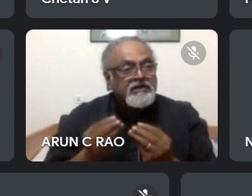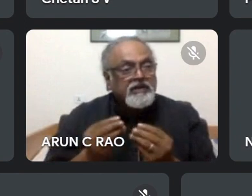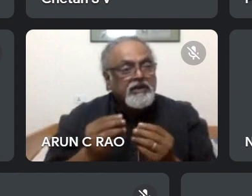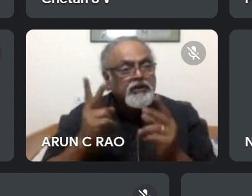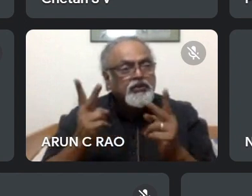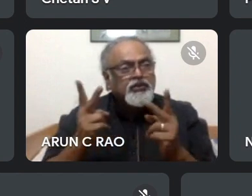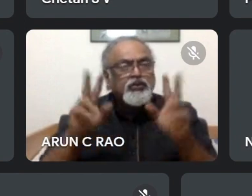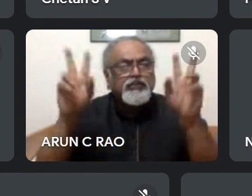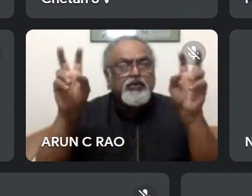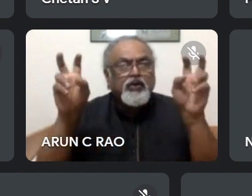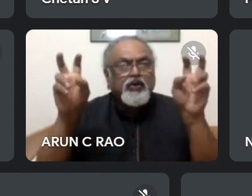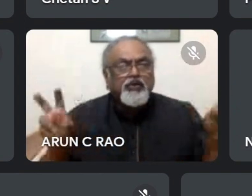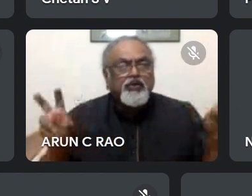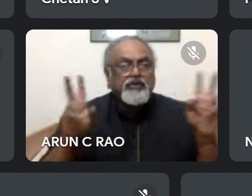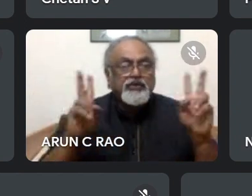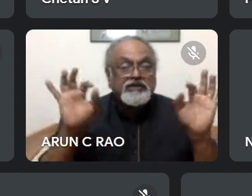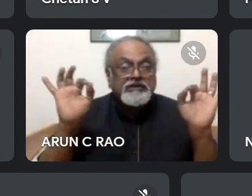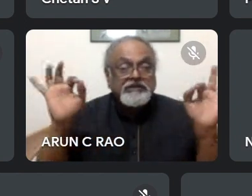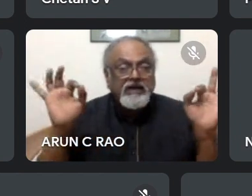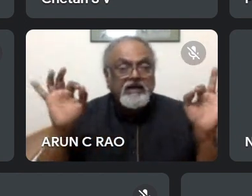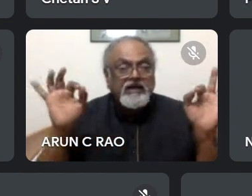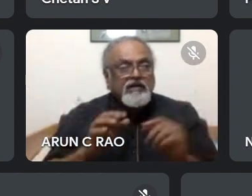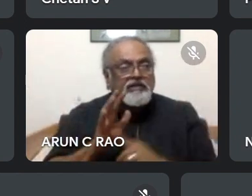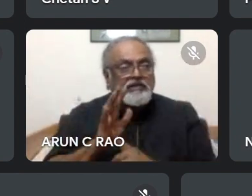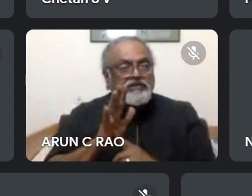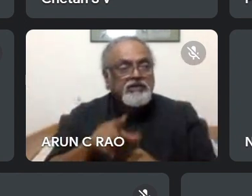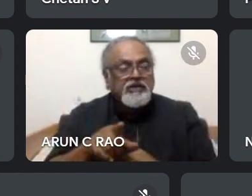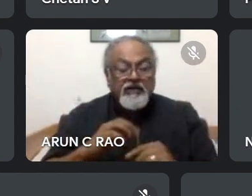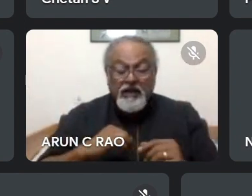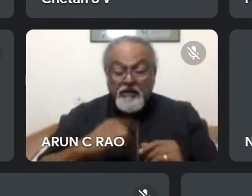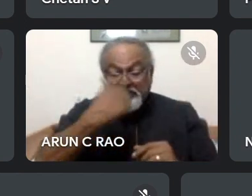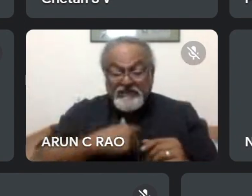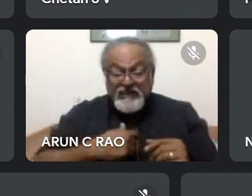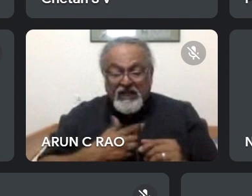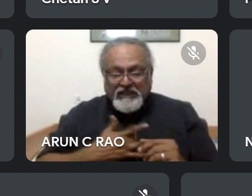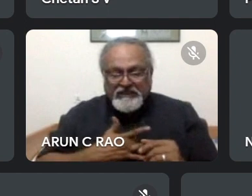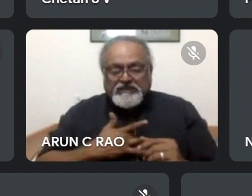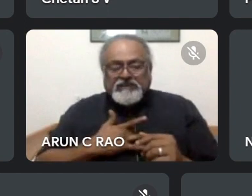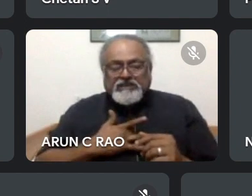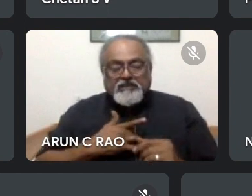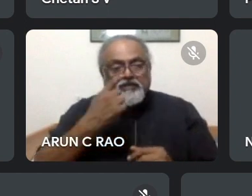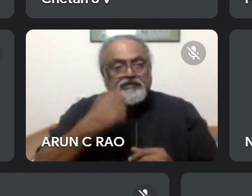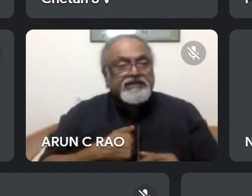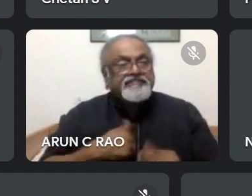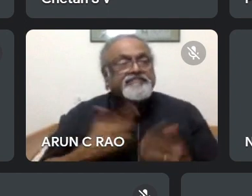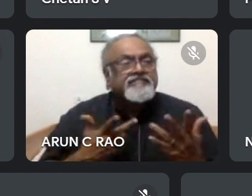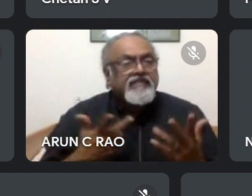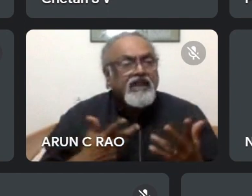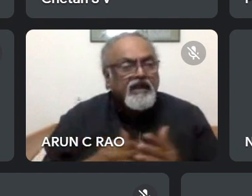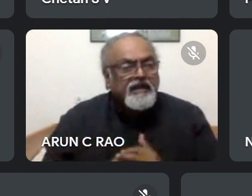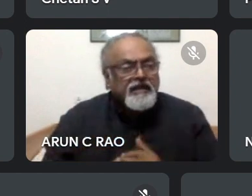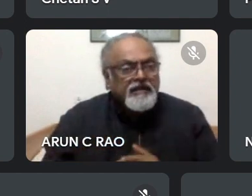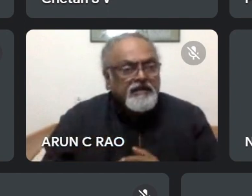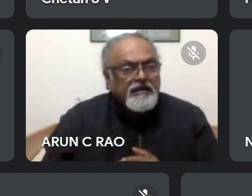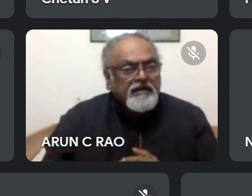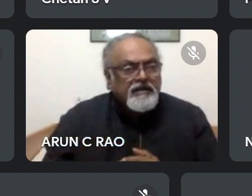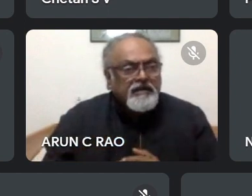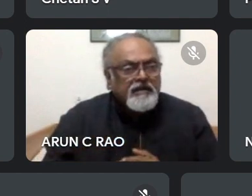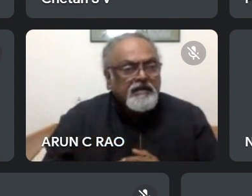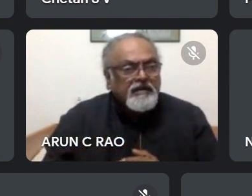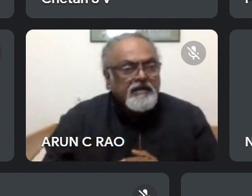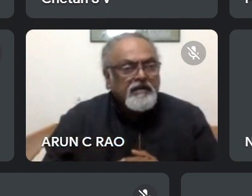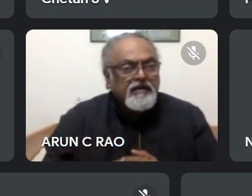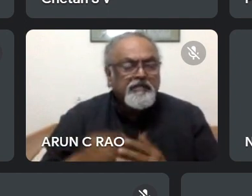I'll highlight those two events because it was very emotional, very personal for me. So we brought in a lot of, I think about